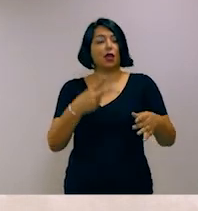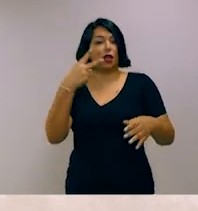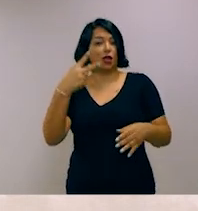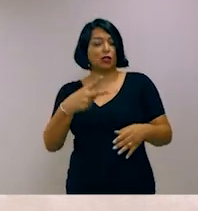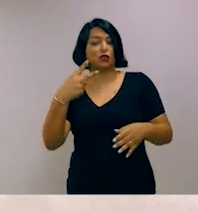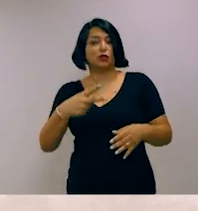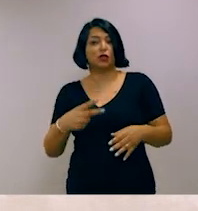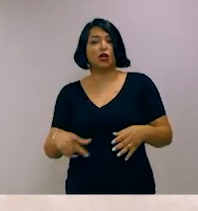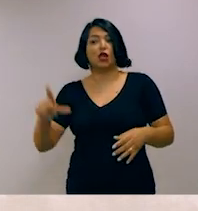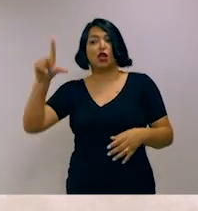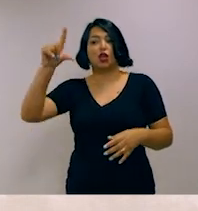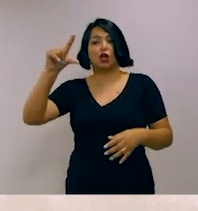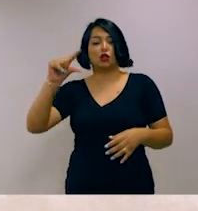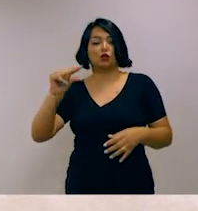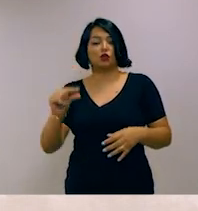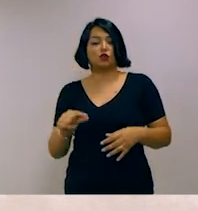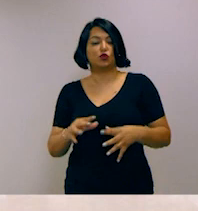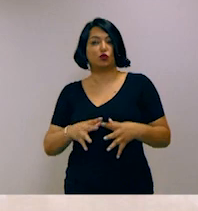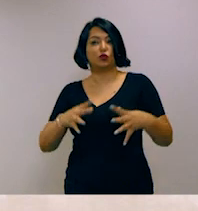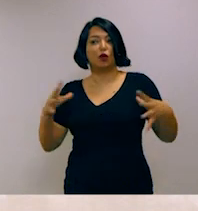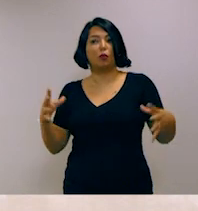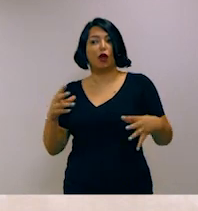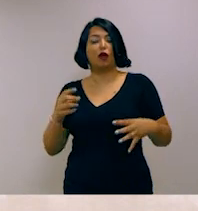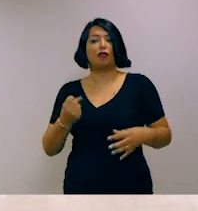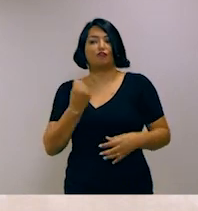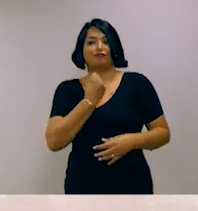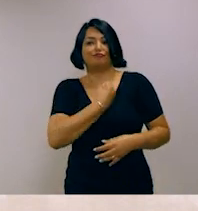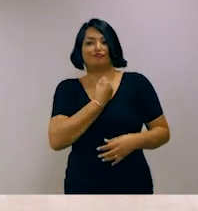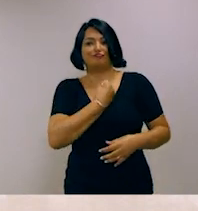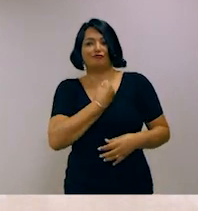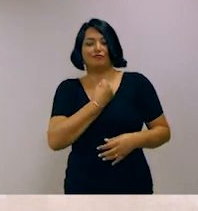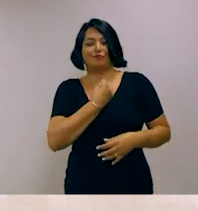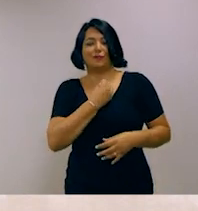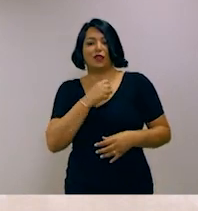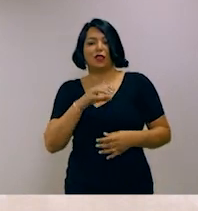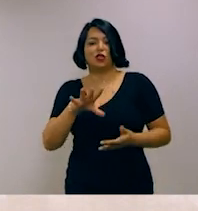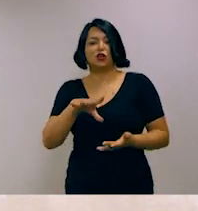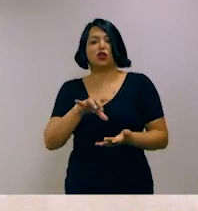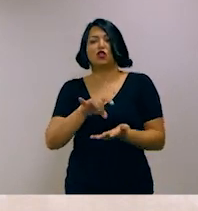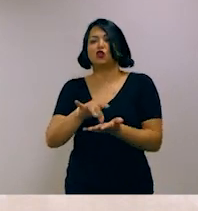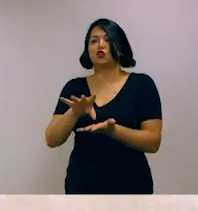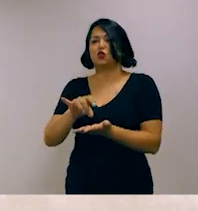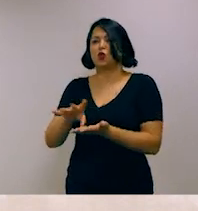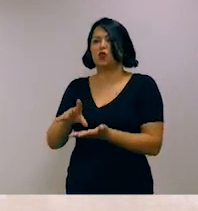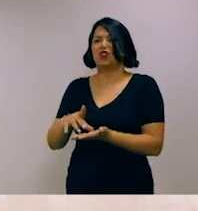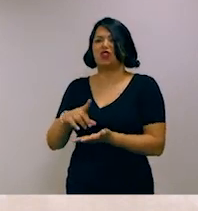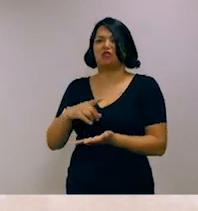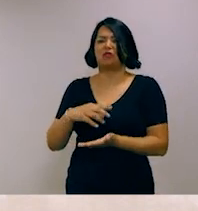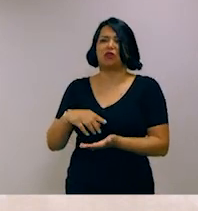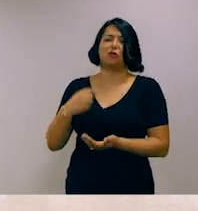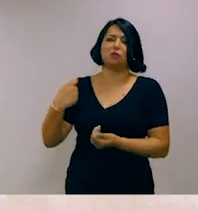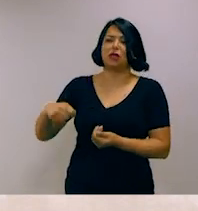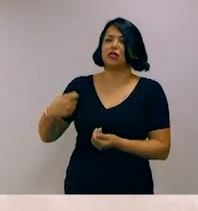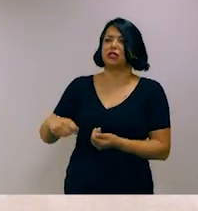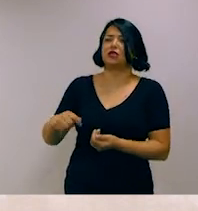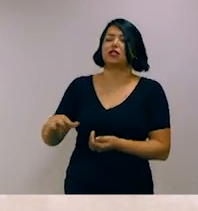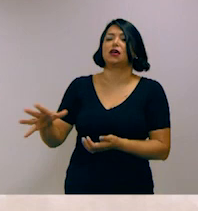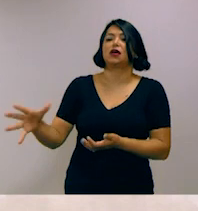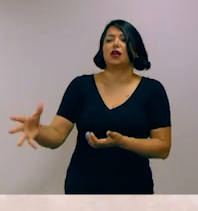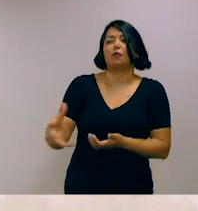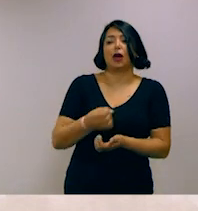is the second part, which is reducing the dimensions. So after the vectors, you are only going to extract what's